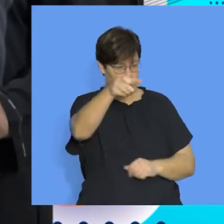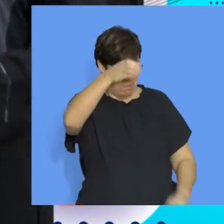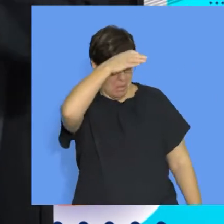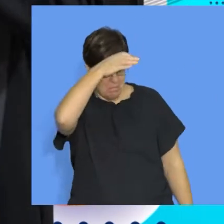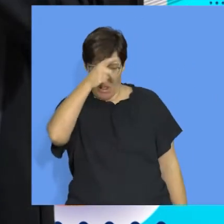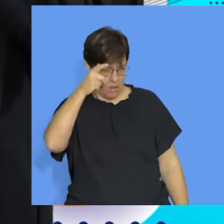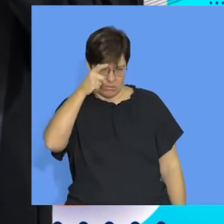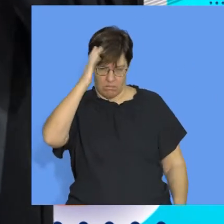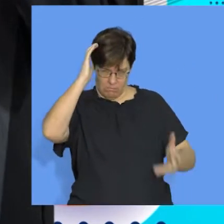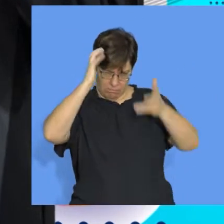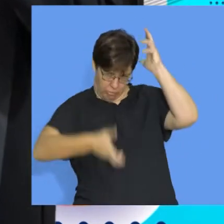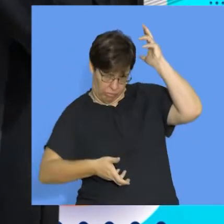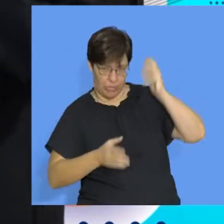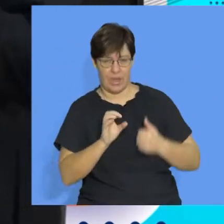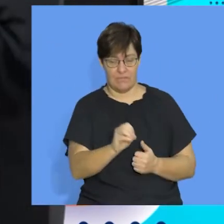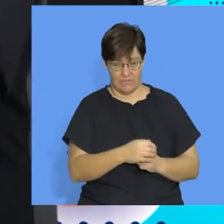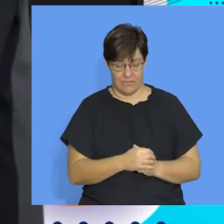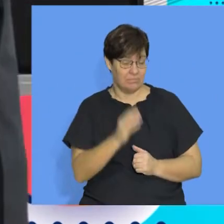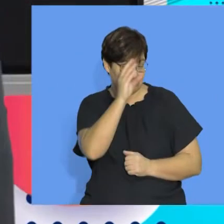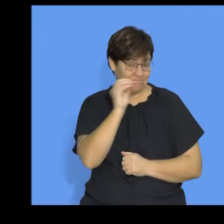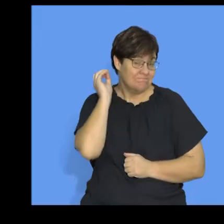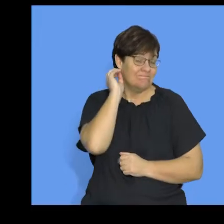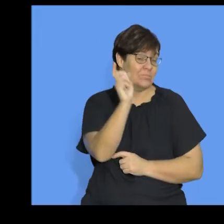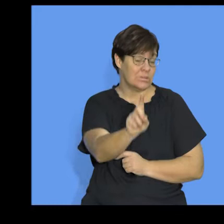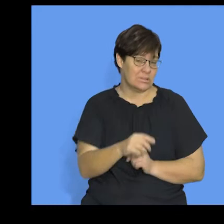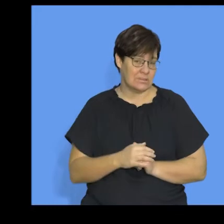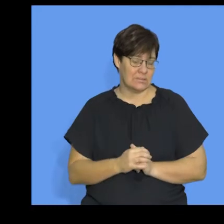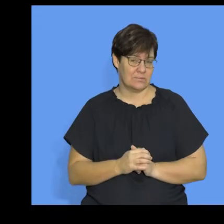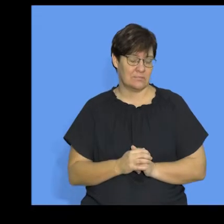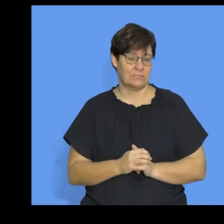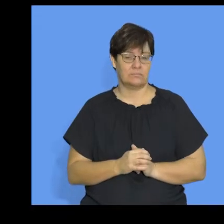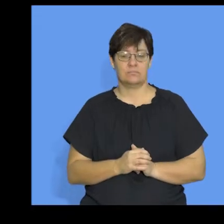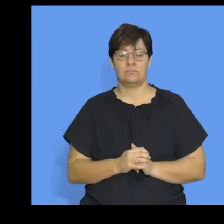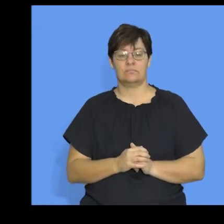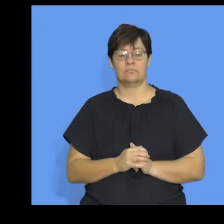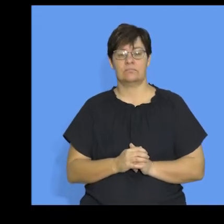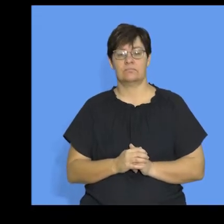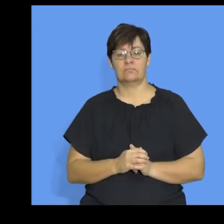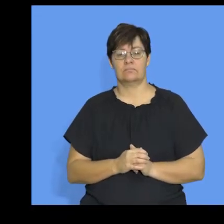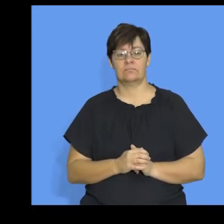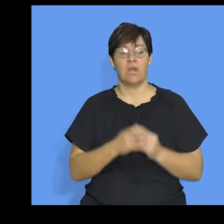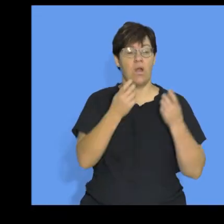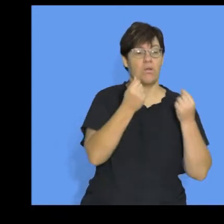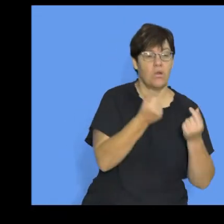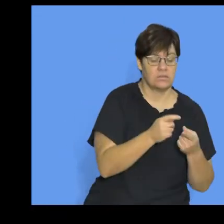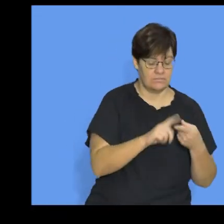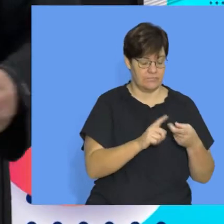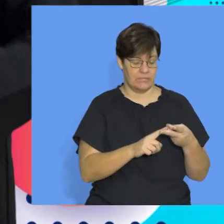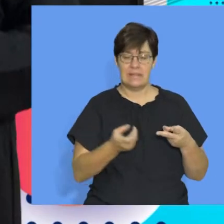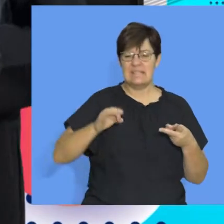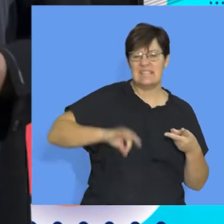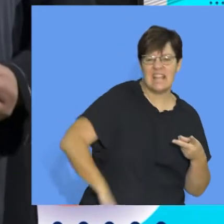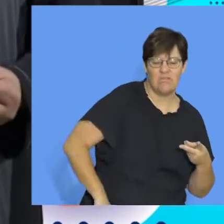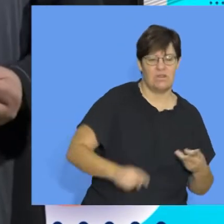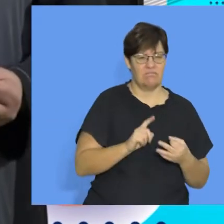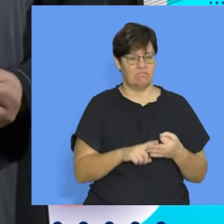concept. So keep this in mind. All the costs or the salaries or the wages that